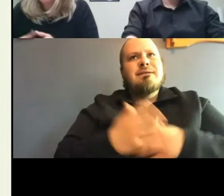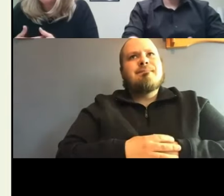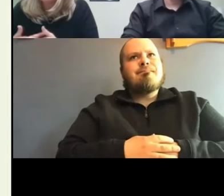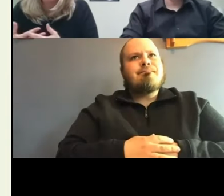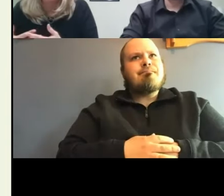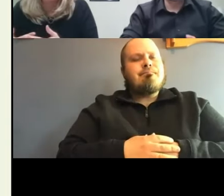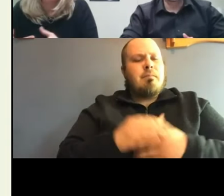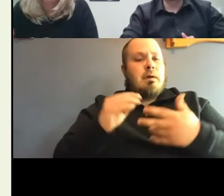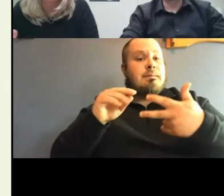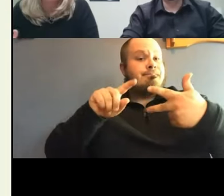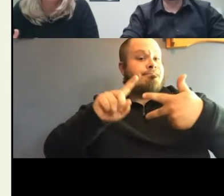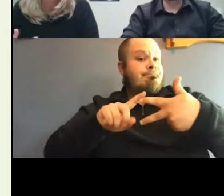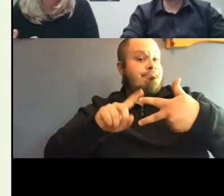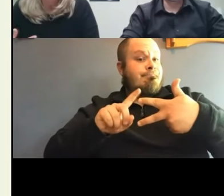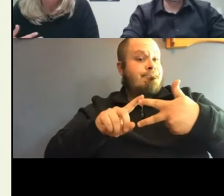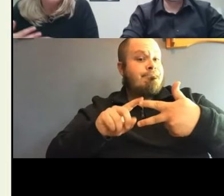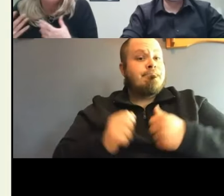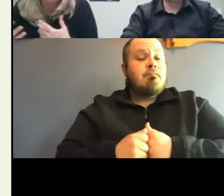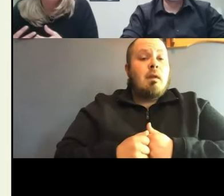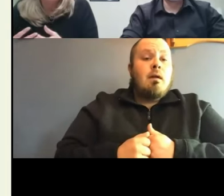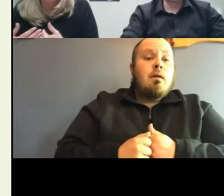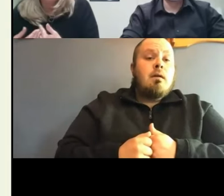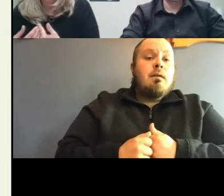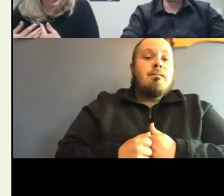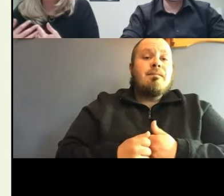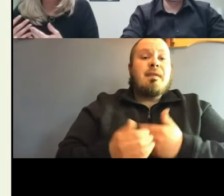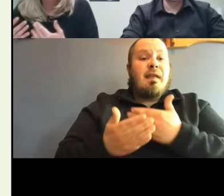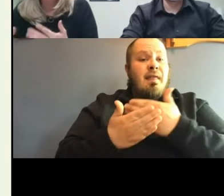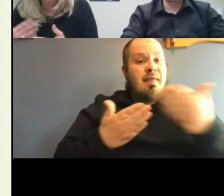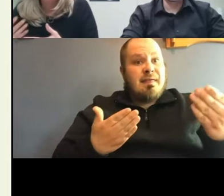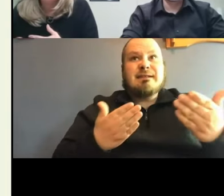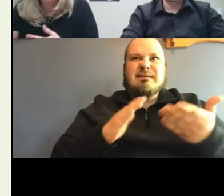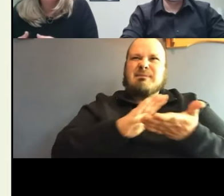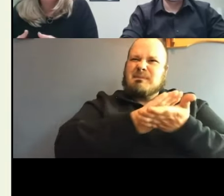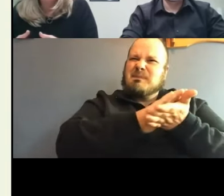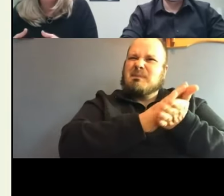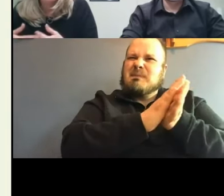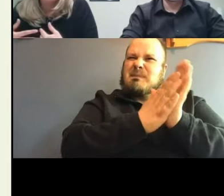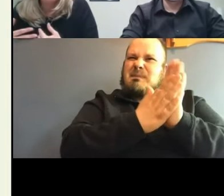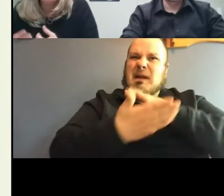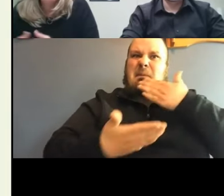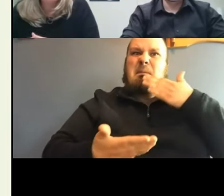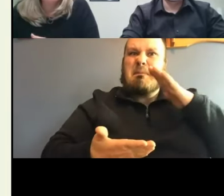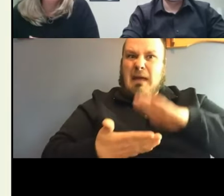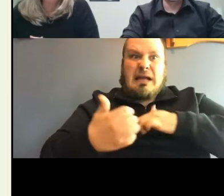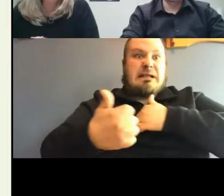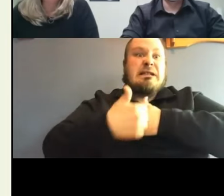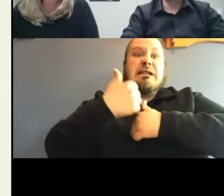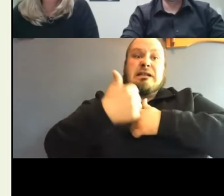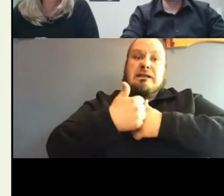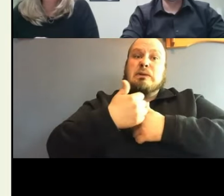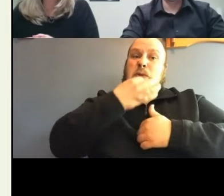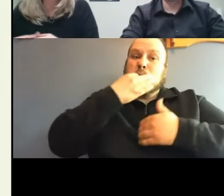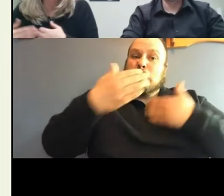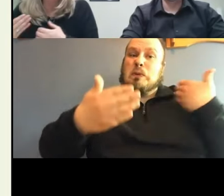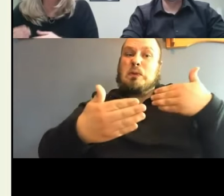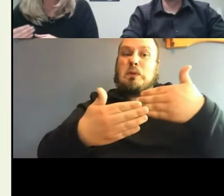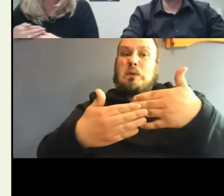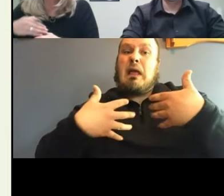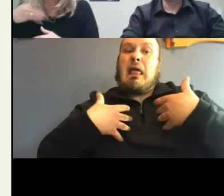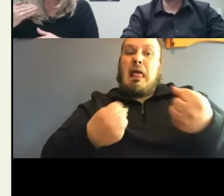Priority 2 is that things are getting bad, there's danger of having a health and safety need,